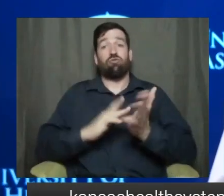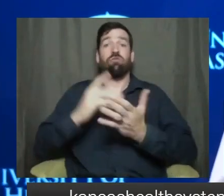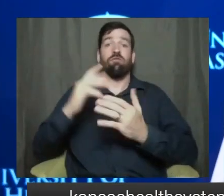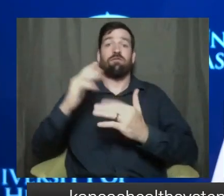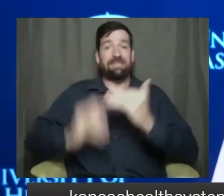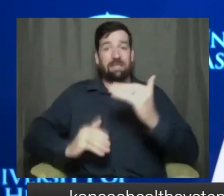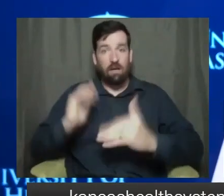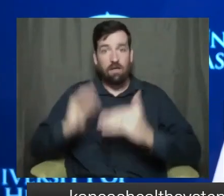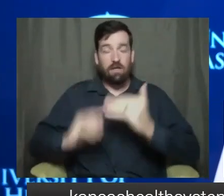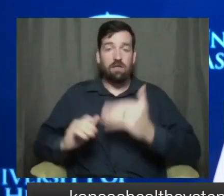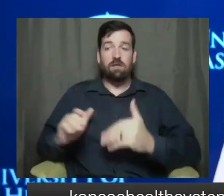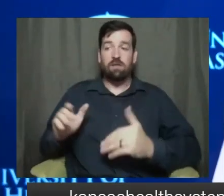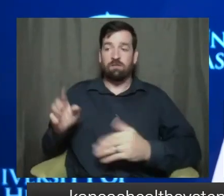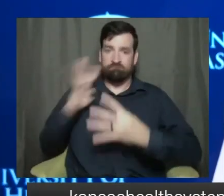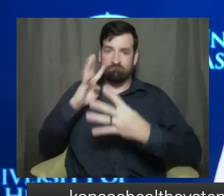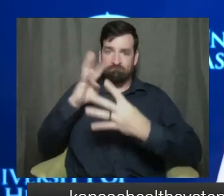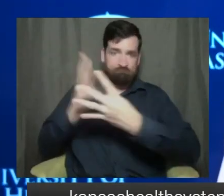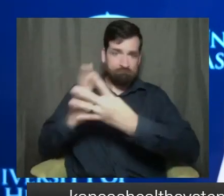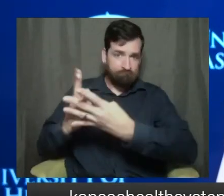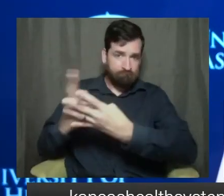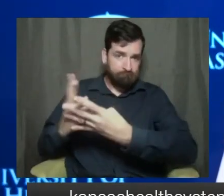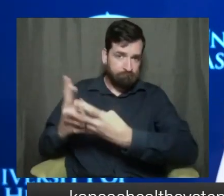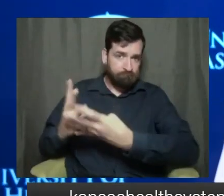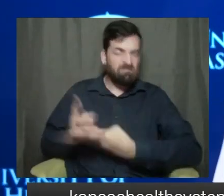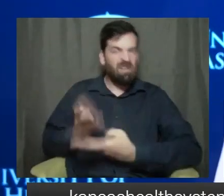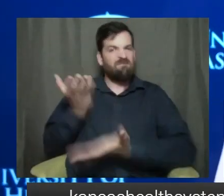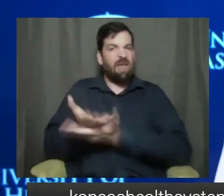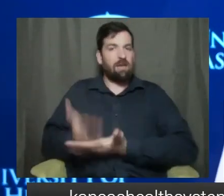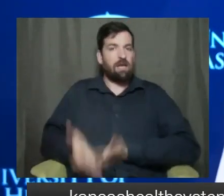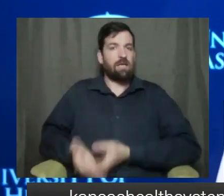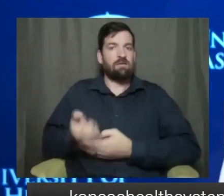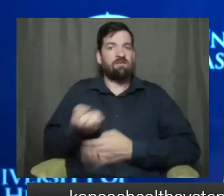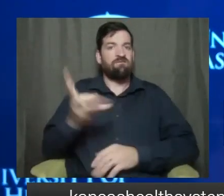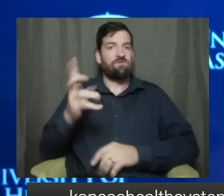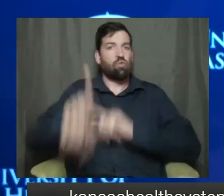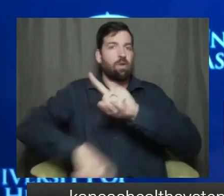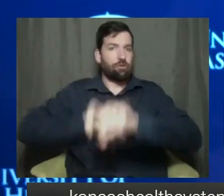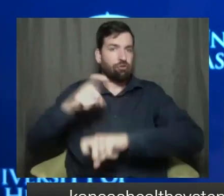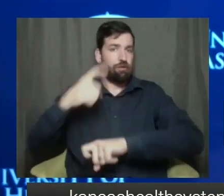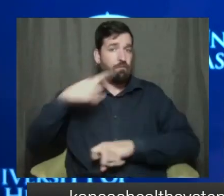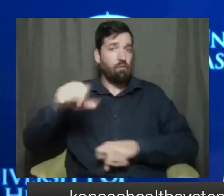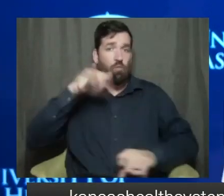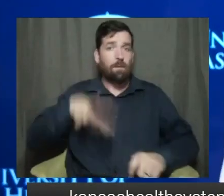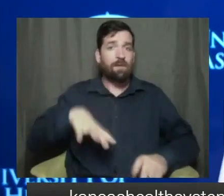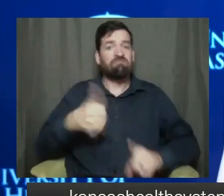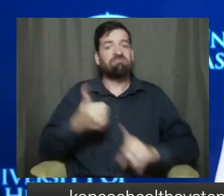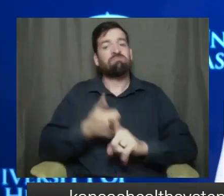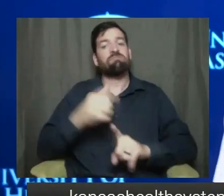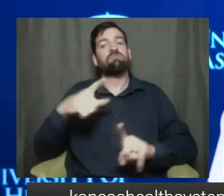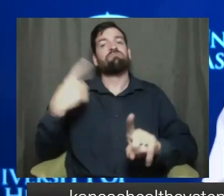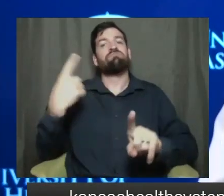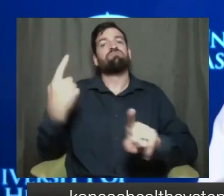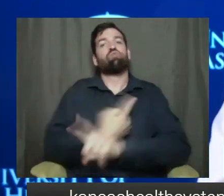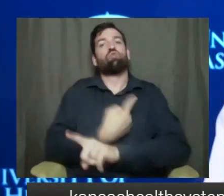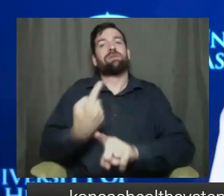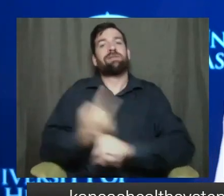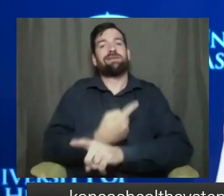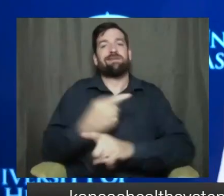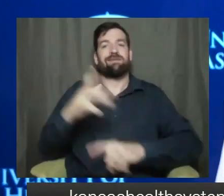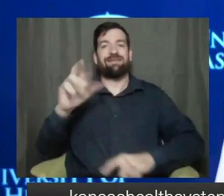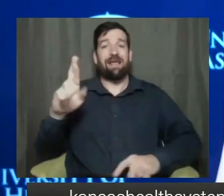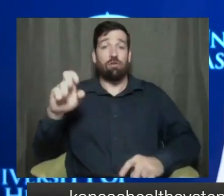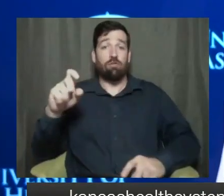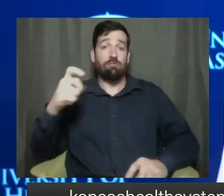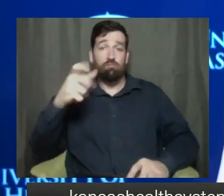validated screening tests that are just a few questions for women who are just there for routine care, or pregnant women or